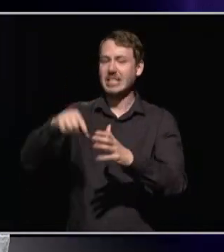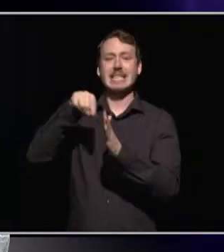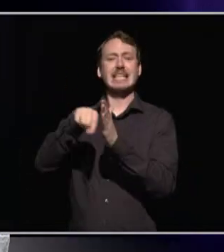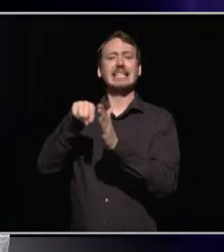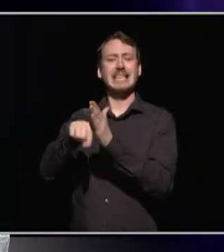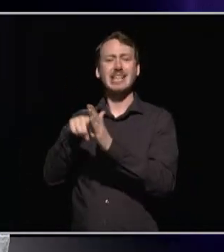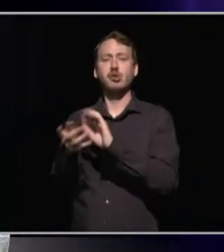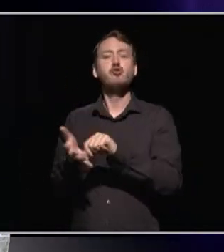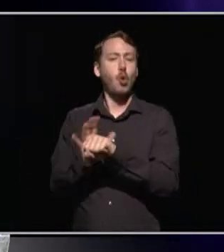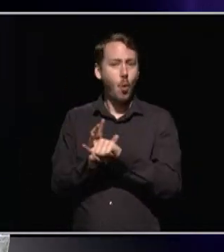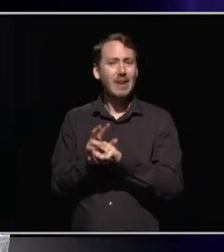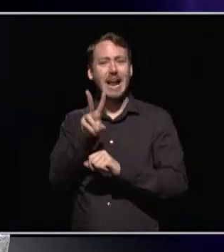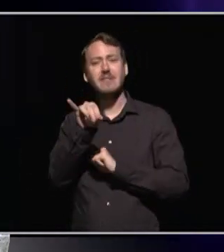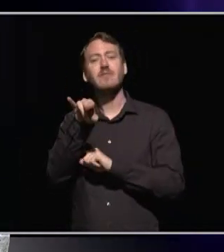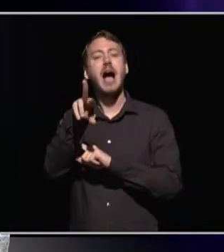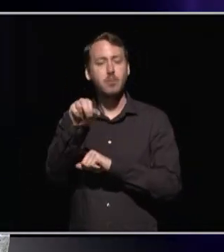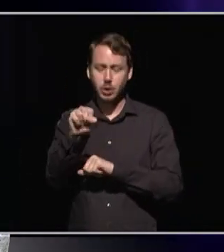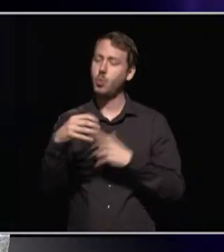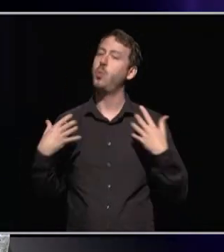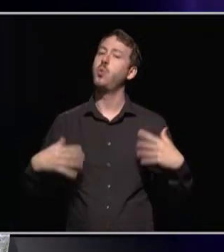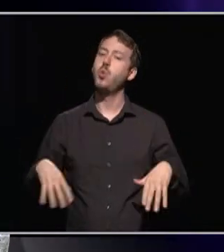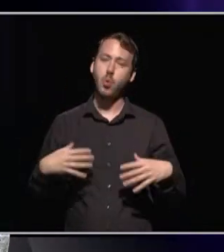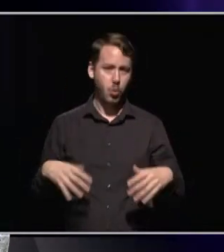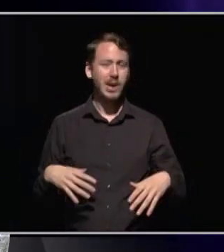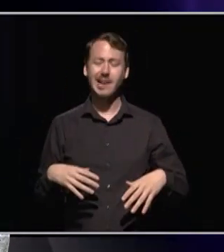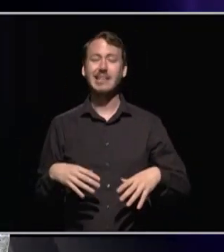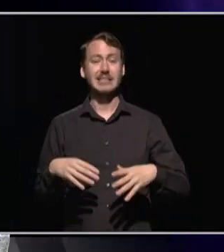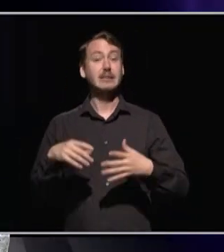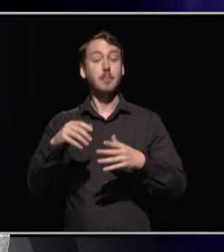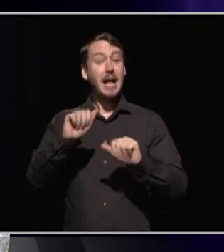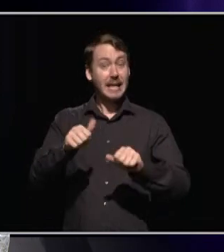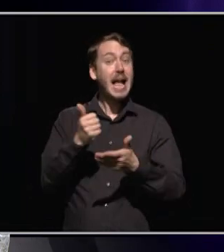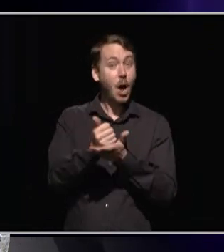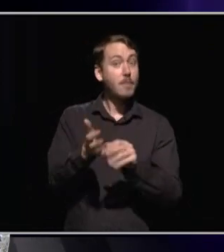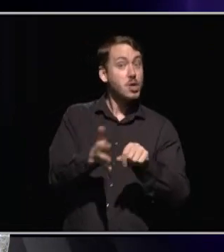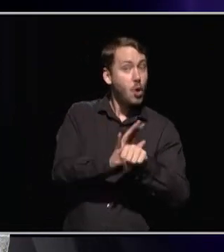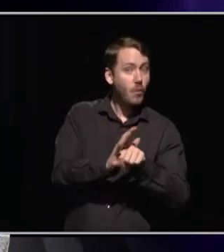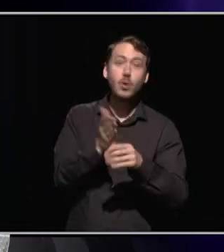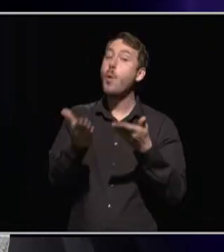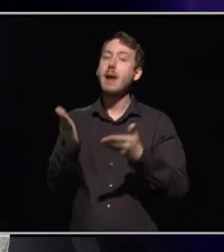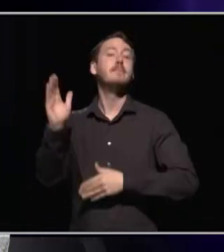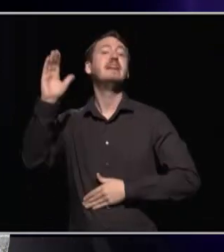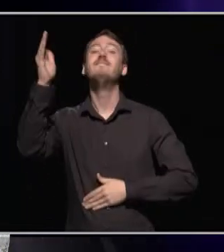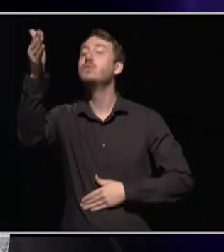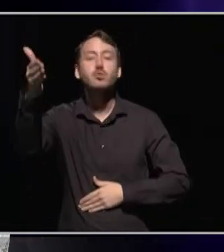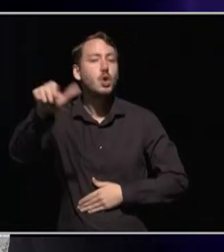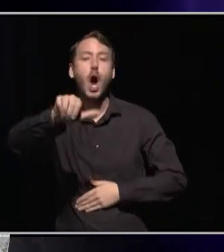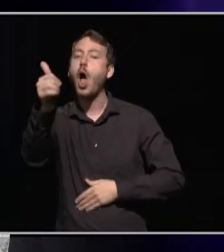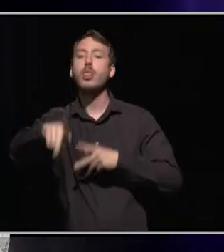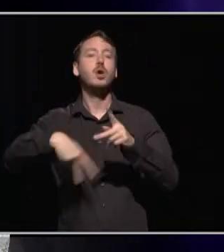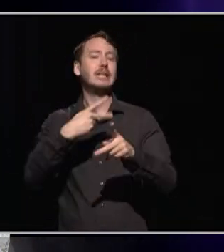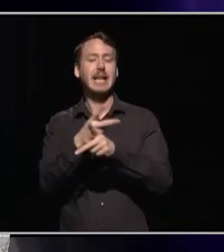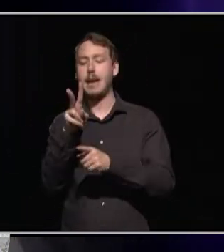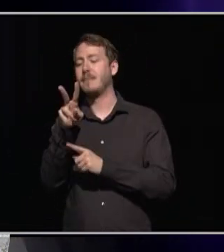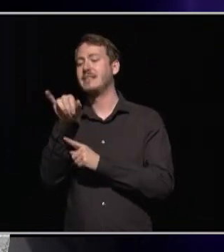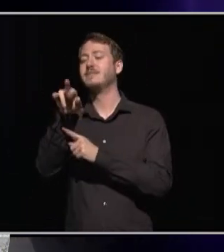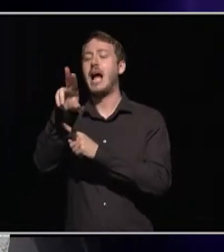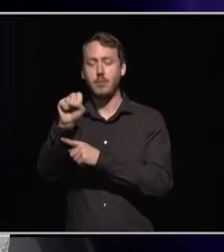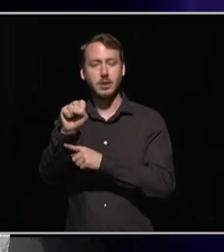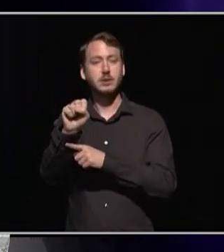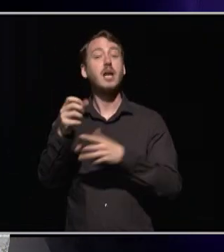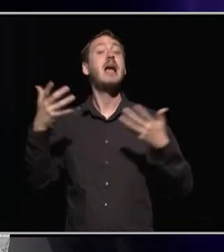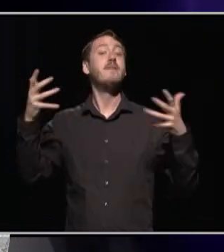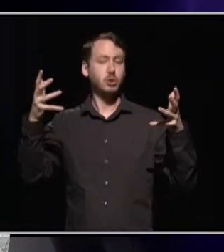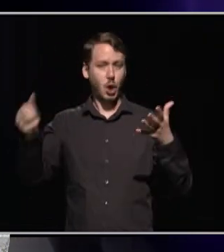or we get past that, or whether for some other kind of virus that may be coming in. We also approved the